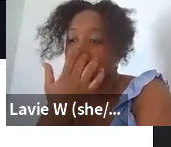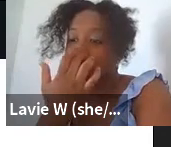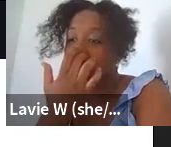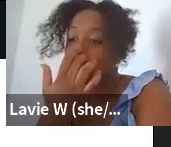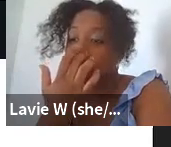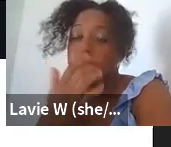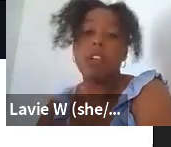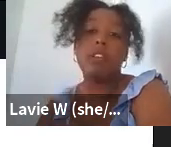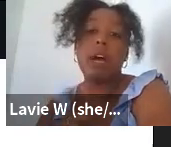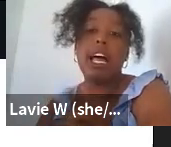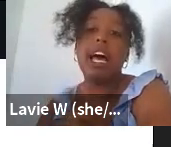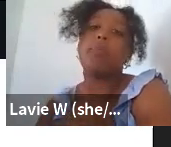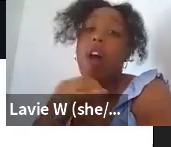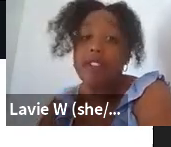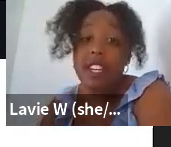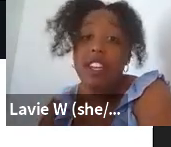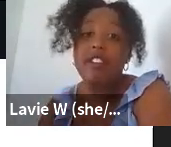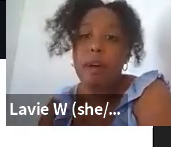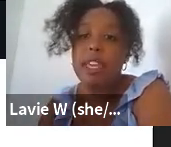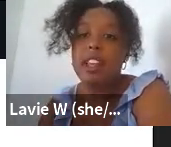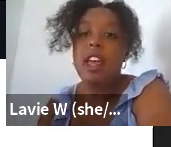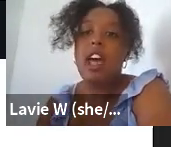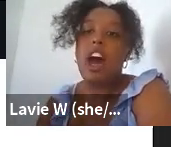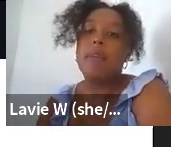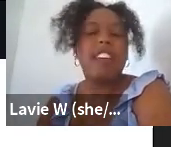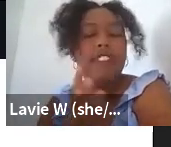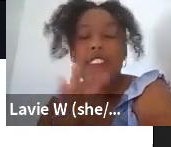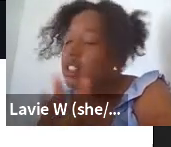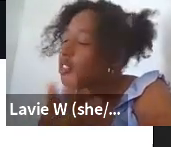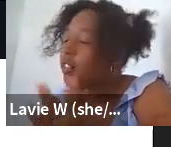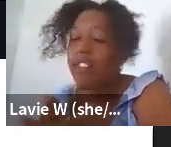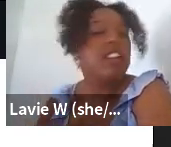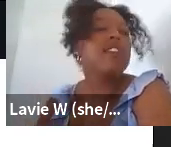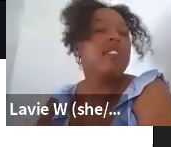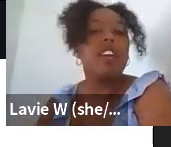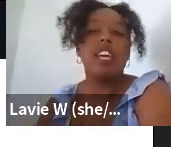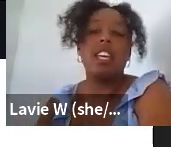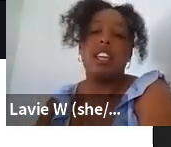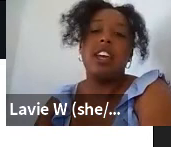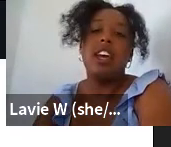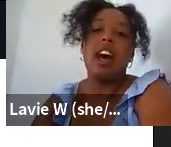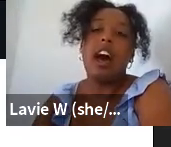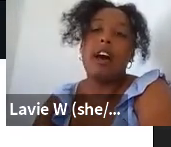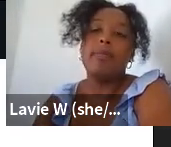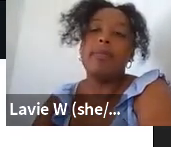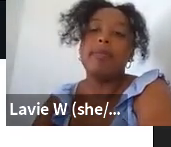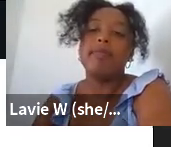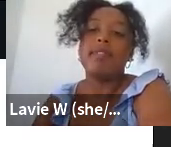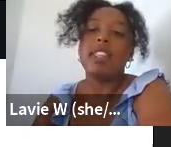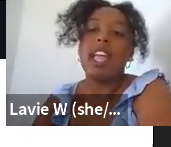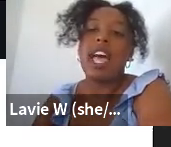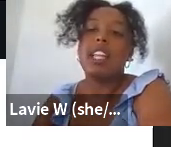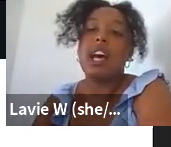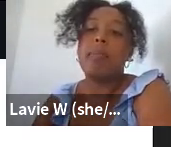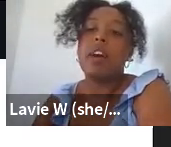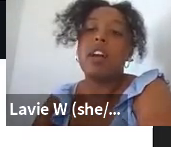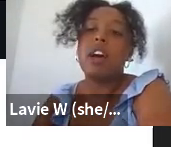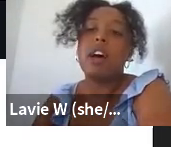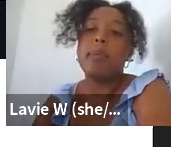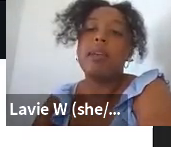Black culture but profiting from it, that feels very, very icky. And